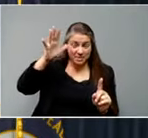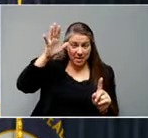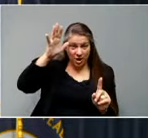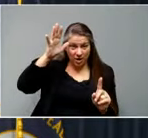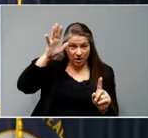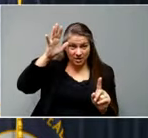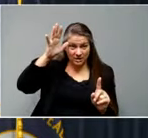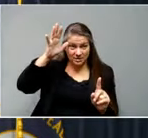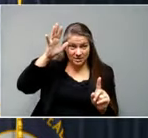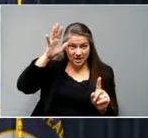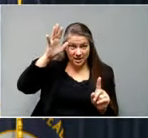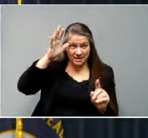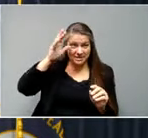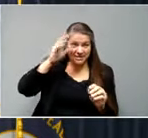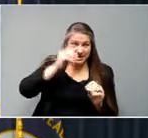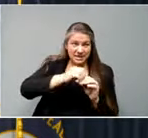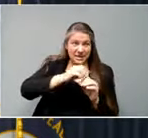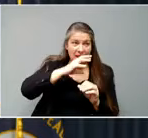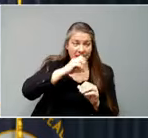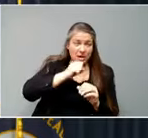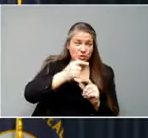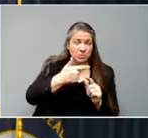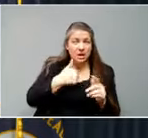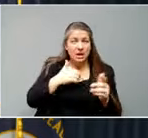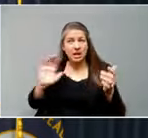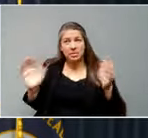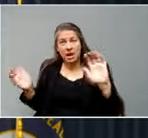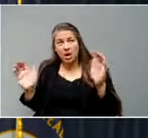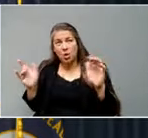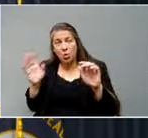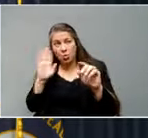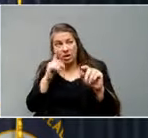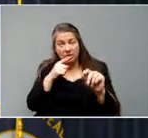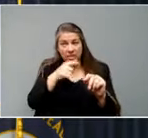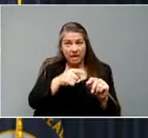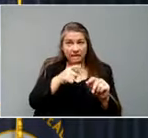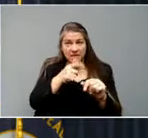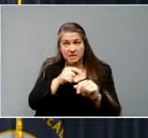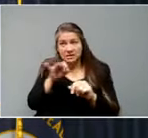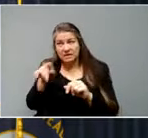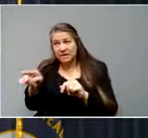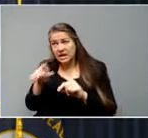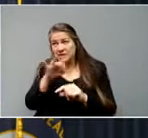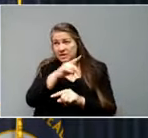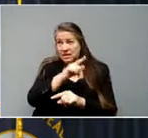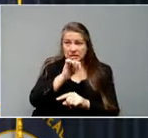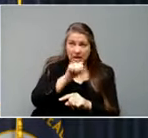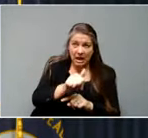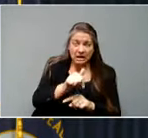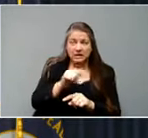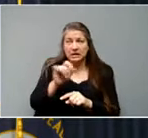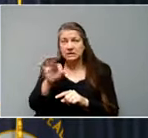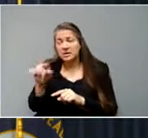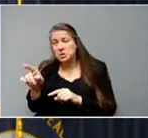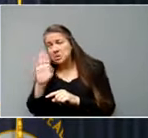group. But I don't want to say necessarily. I'd just say as a parent,